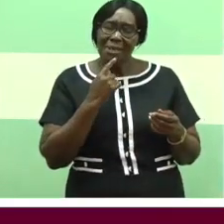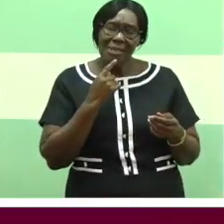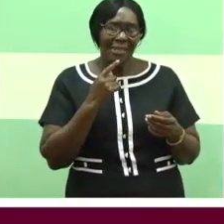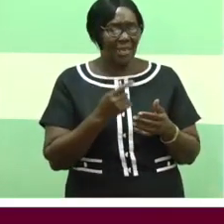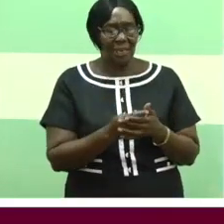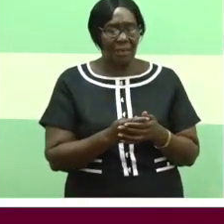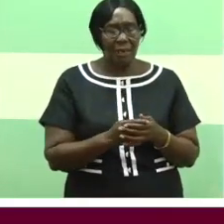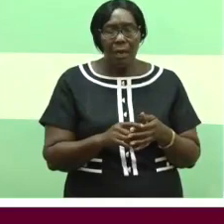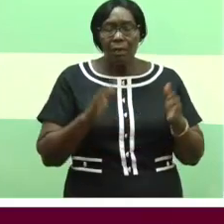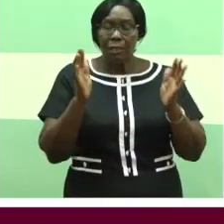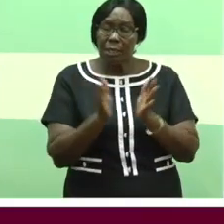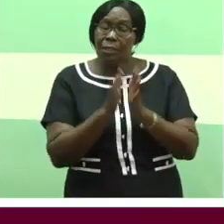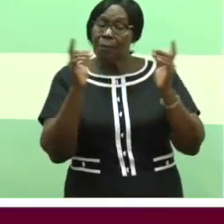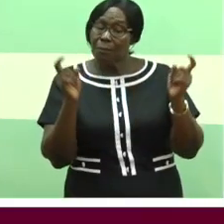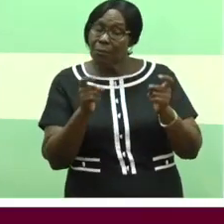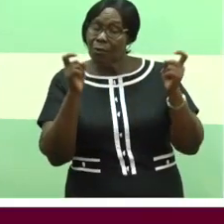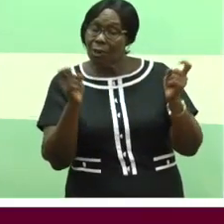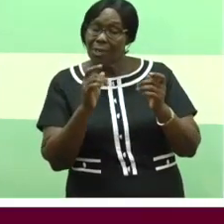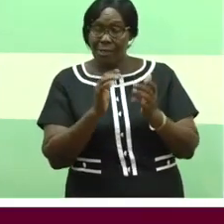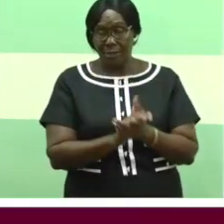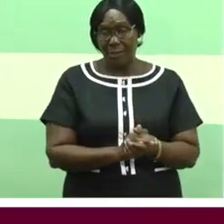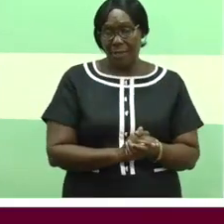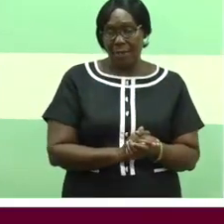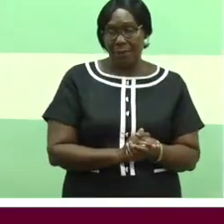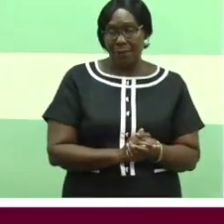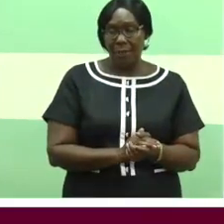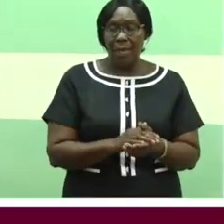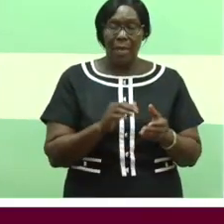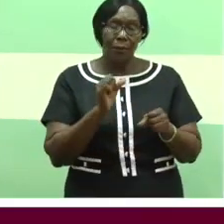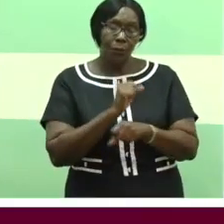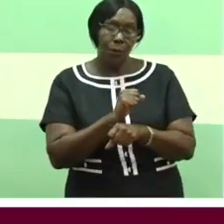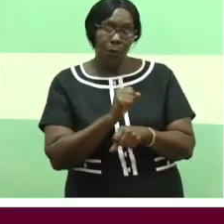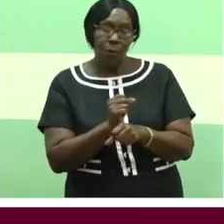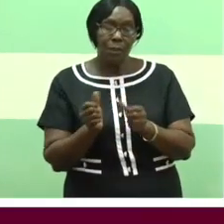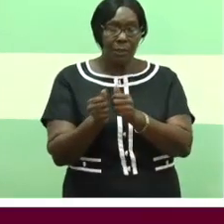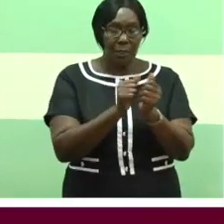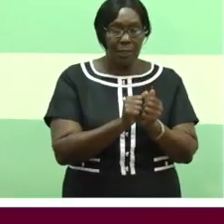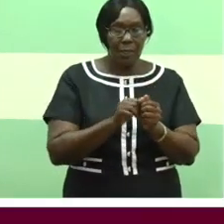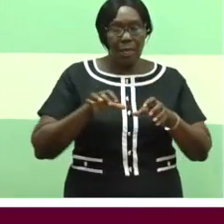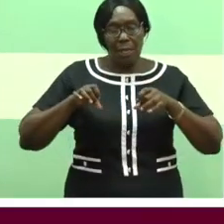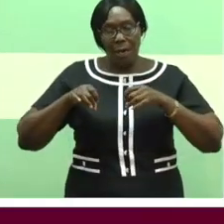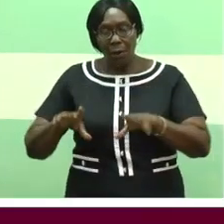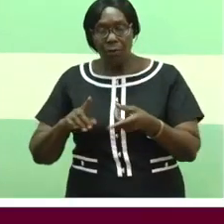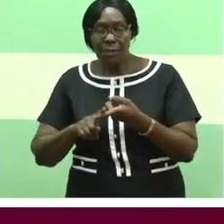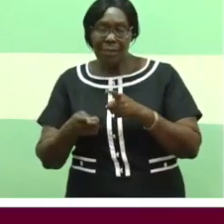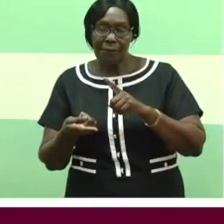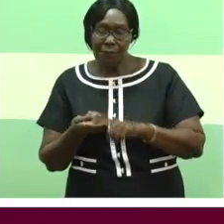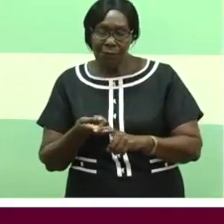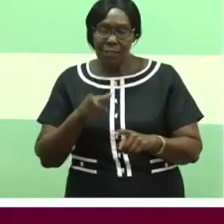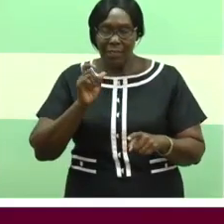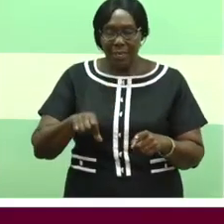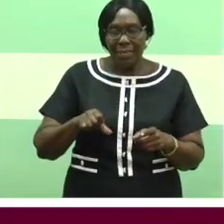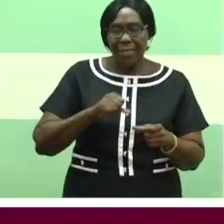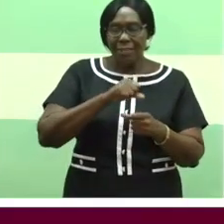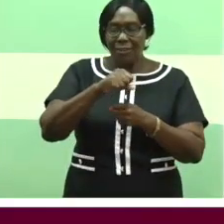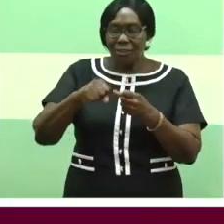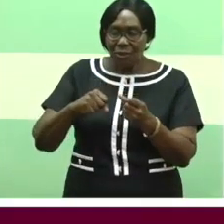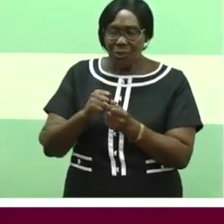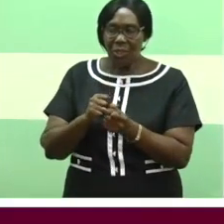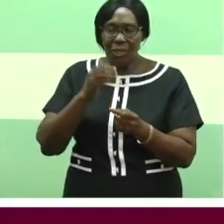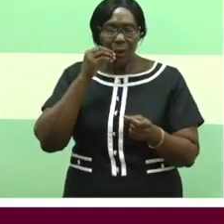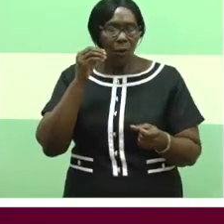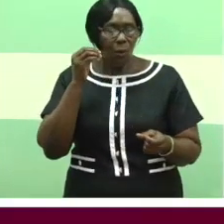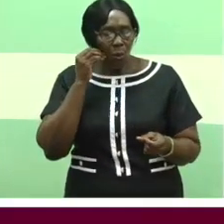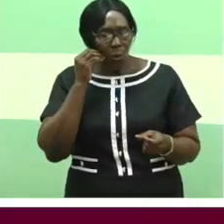to celebrate them. Because remember, we are in this thing together. They would have lost their friends, they need to socialize, and they are